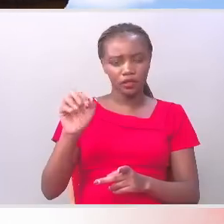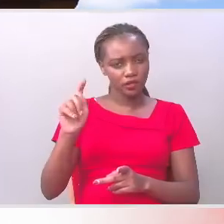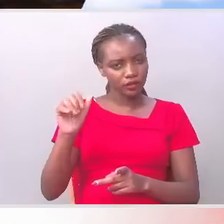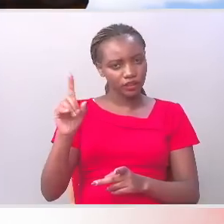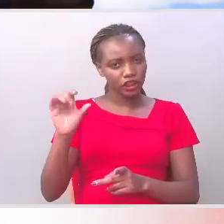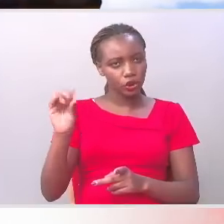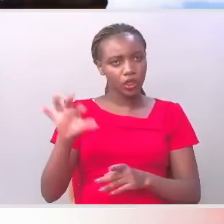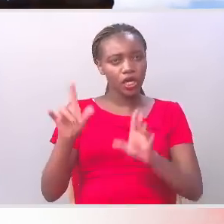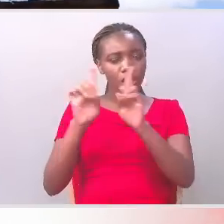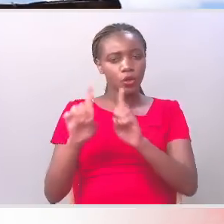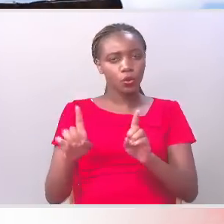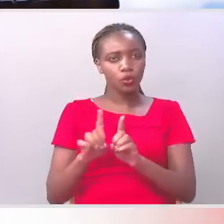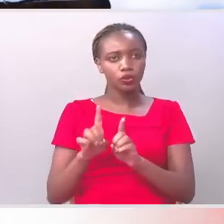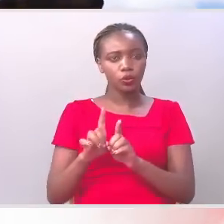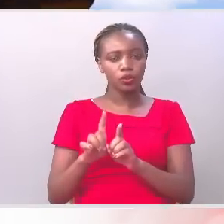The